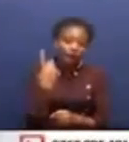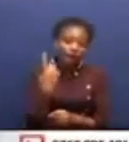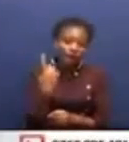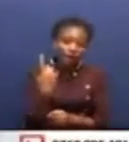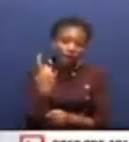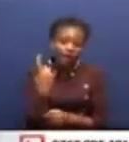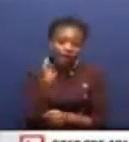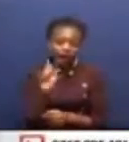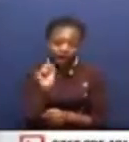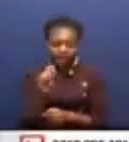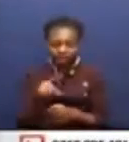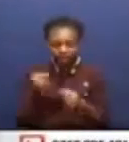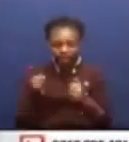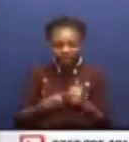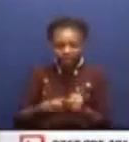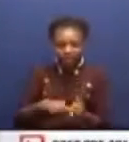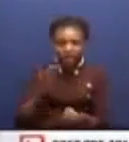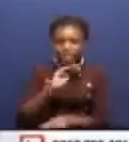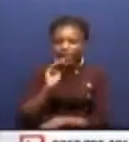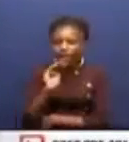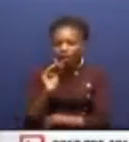1.6 billion worth of